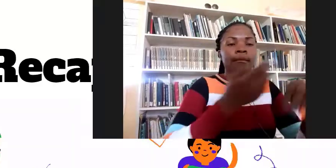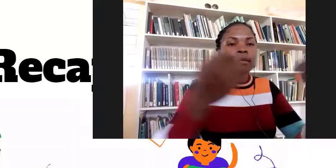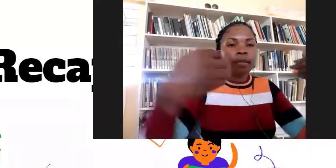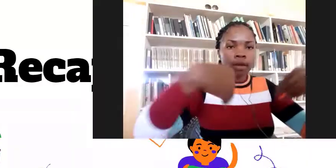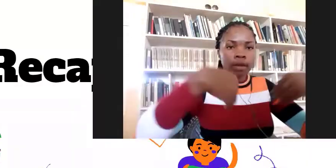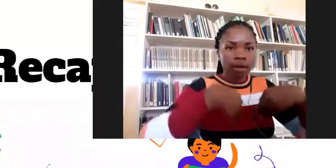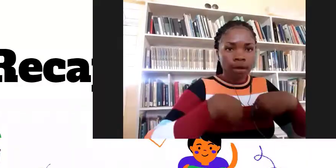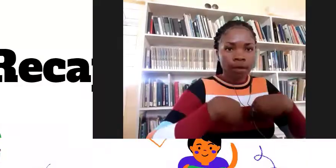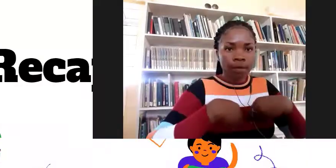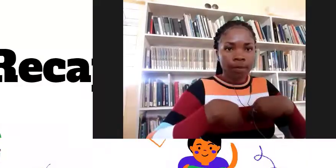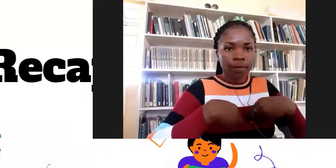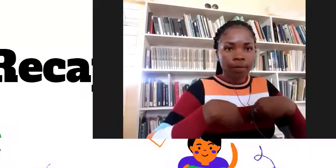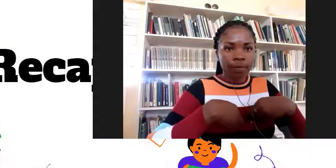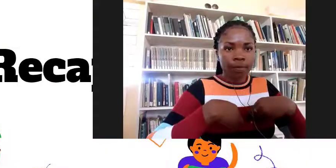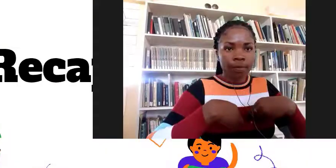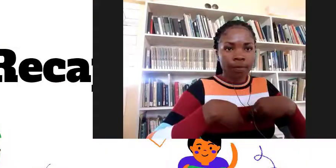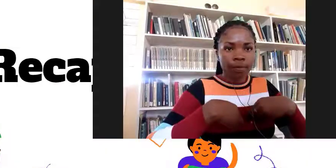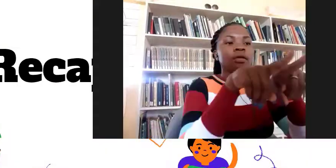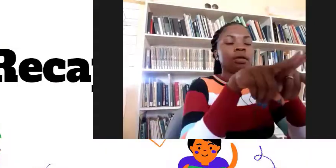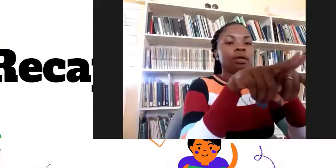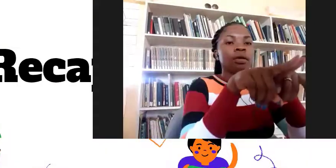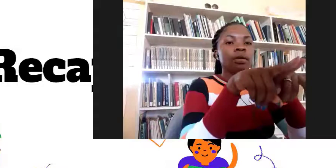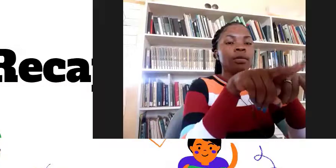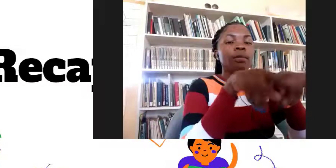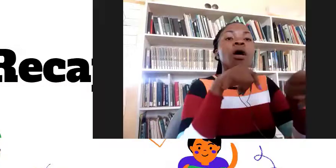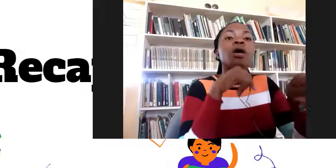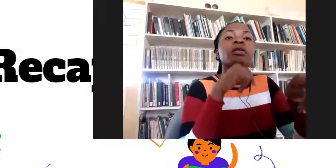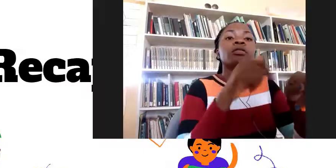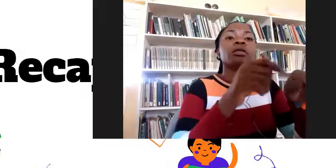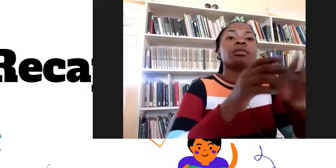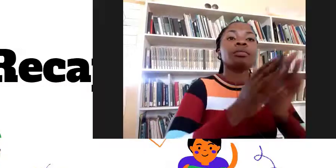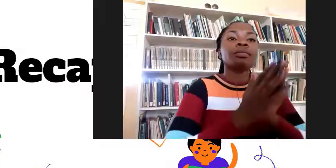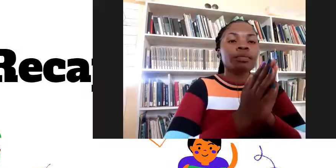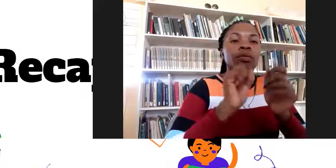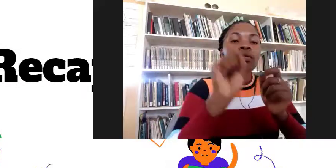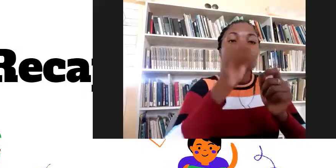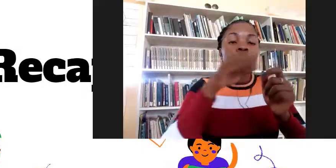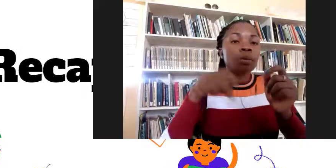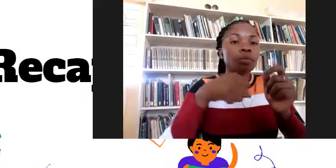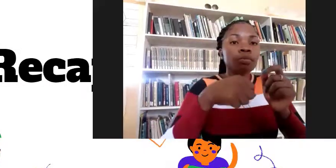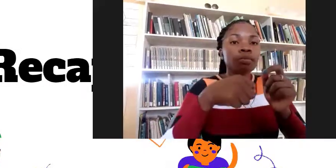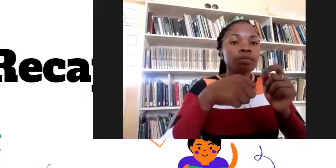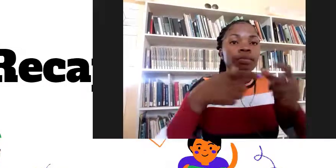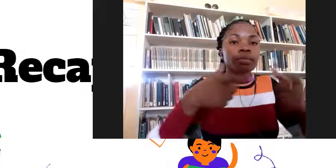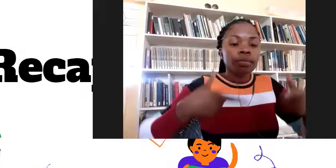Okay, can we try? We have been using 22.